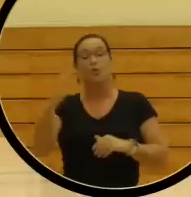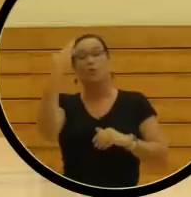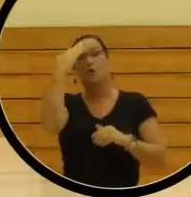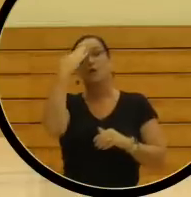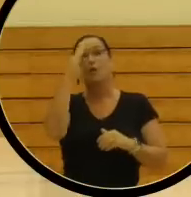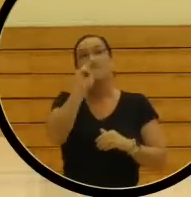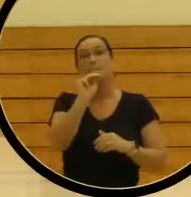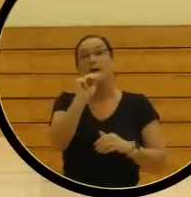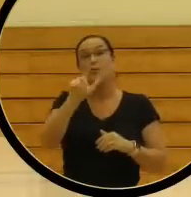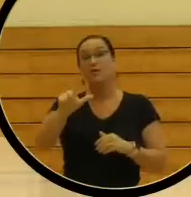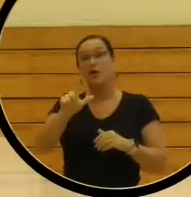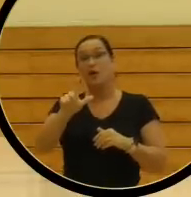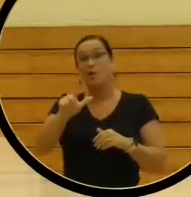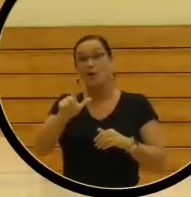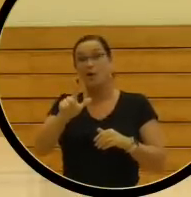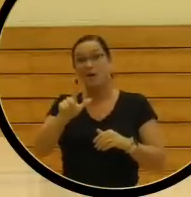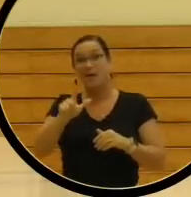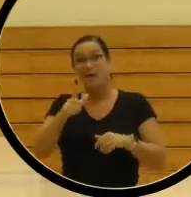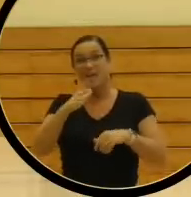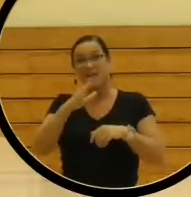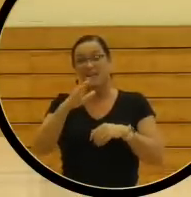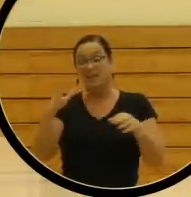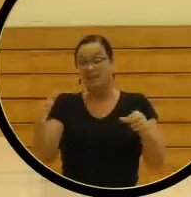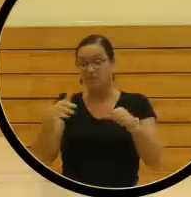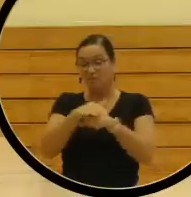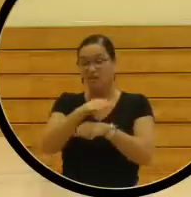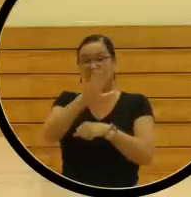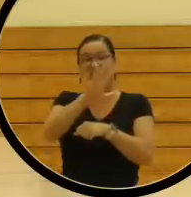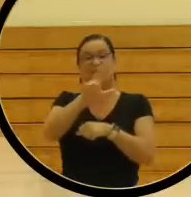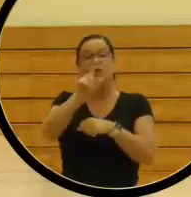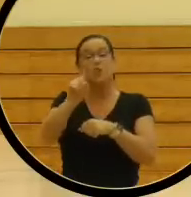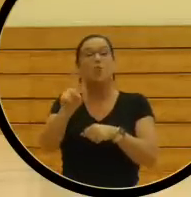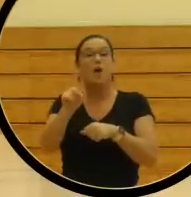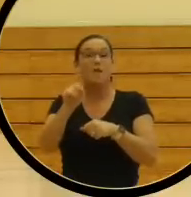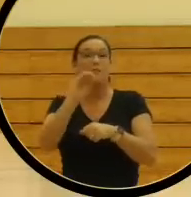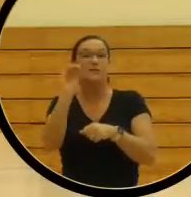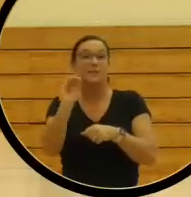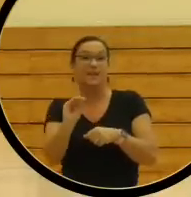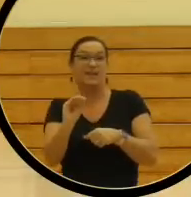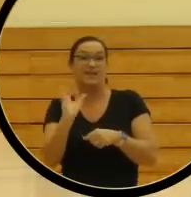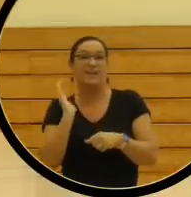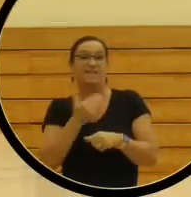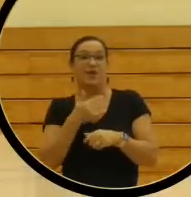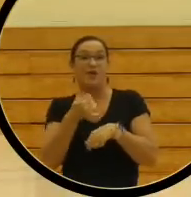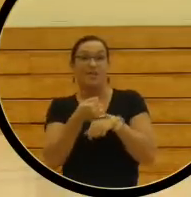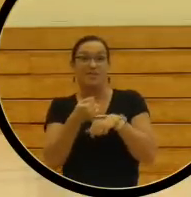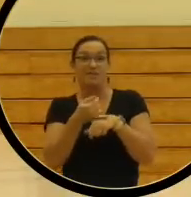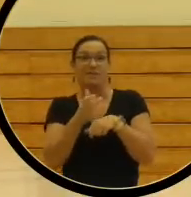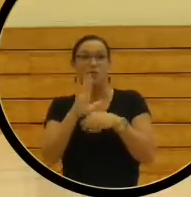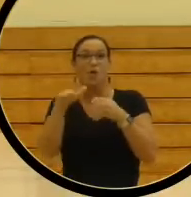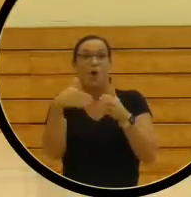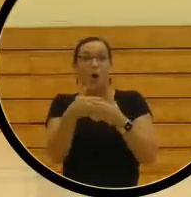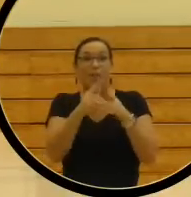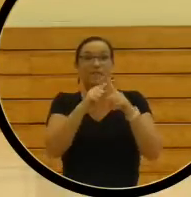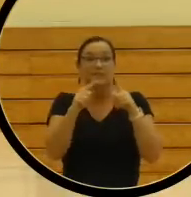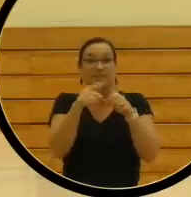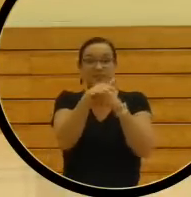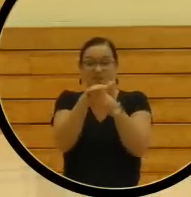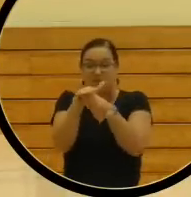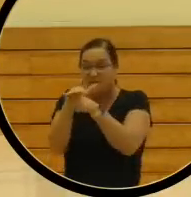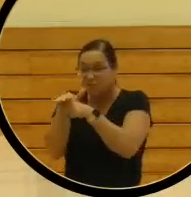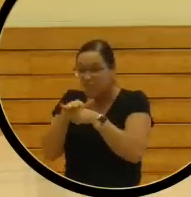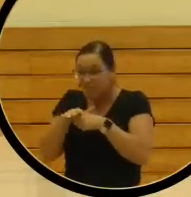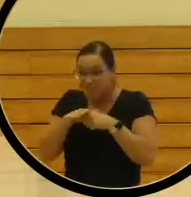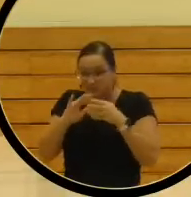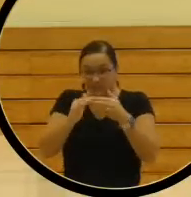Districts that are encompassed within that area,